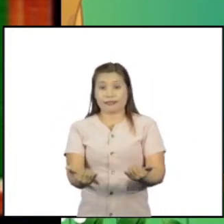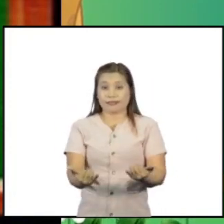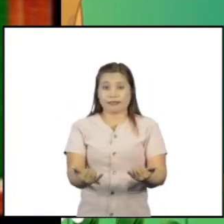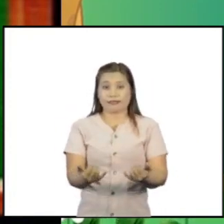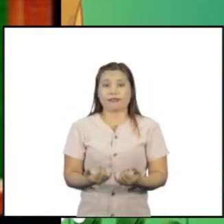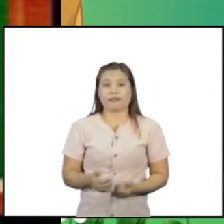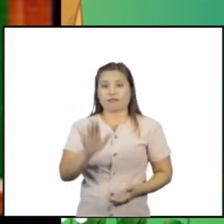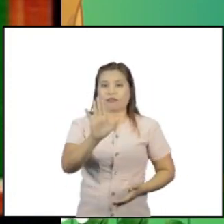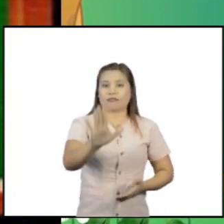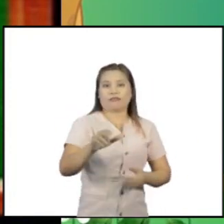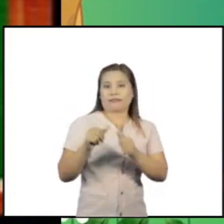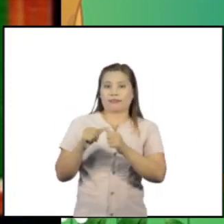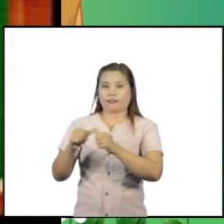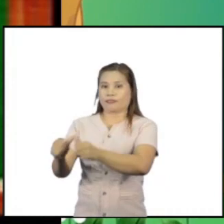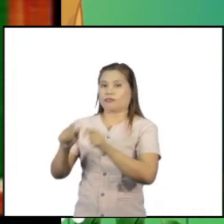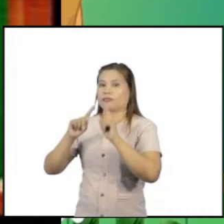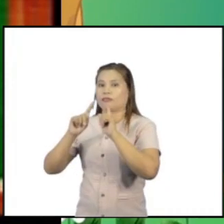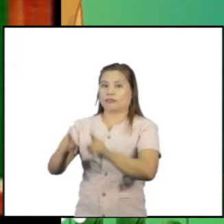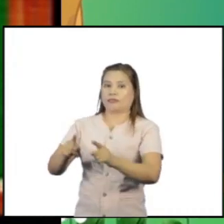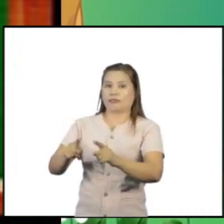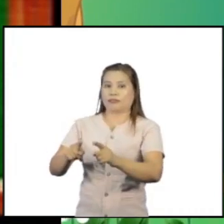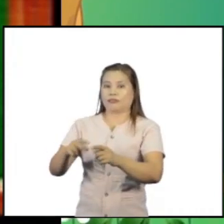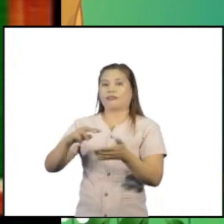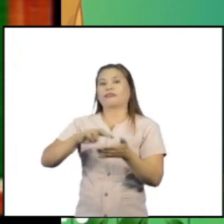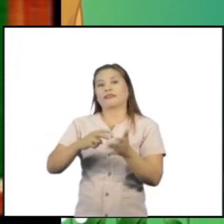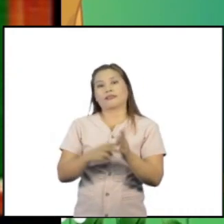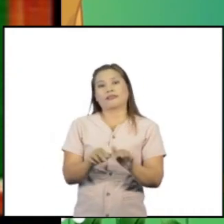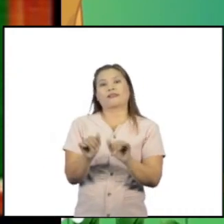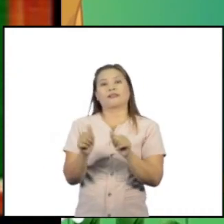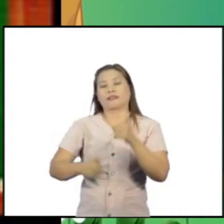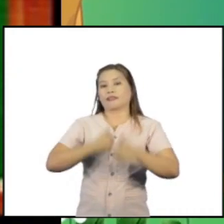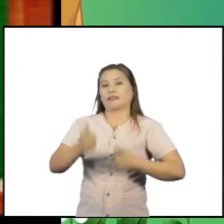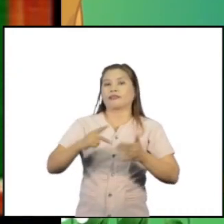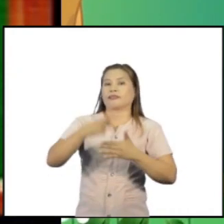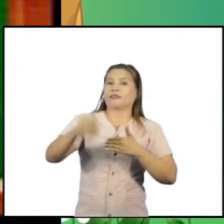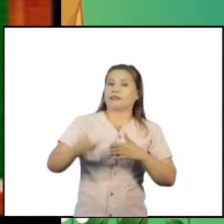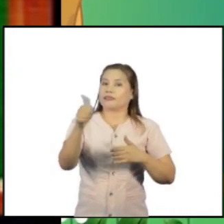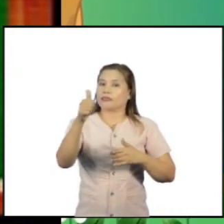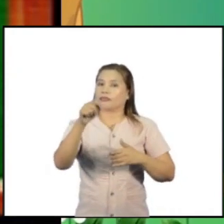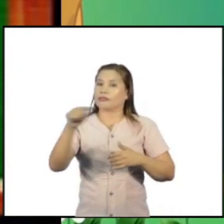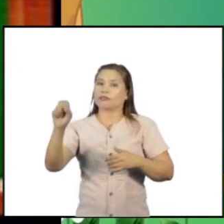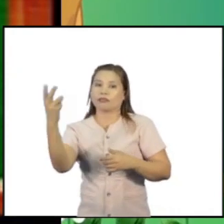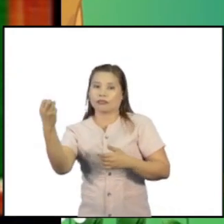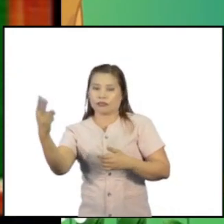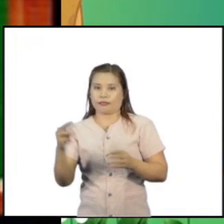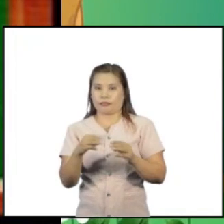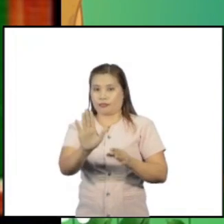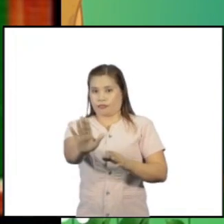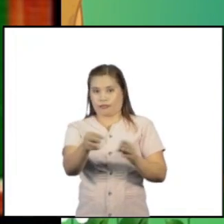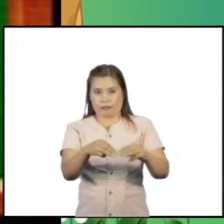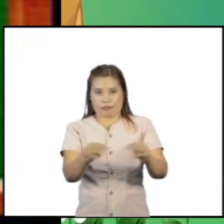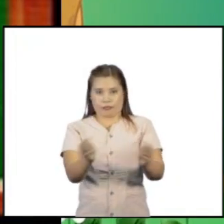Now, you may continue answering the remaining activities on pages 10 to 12 of your